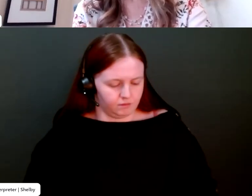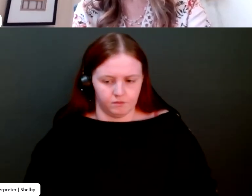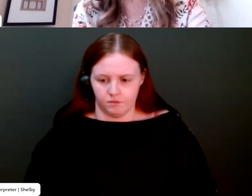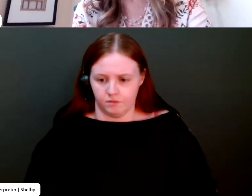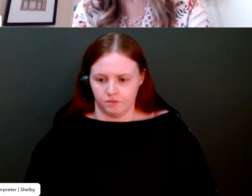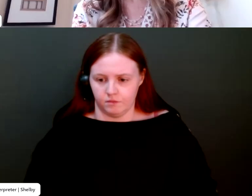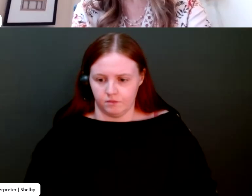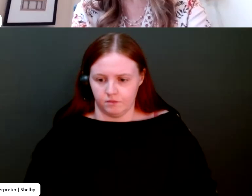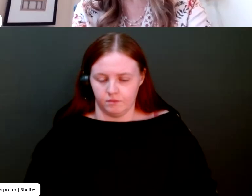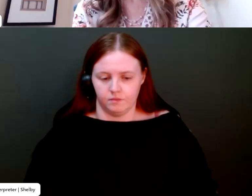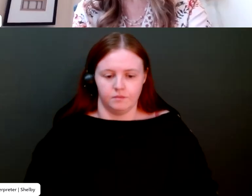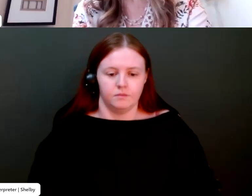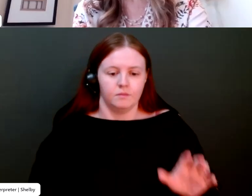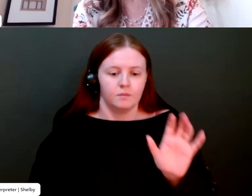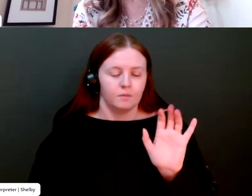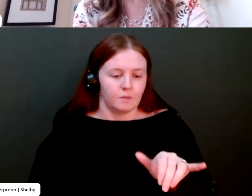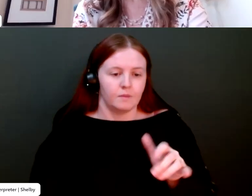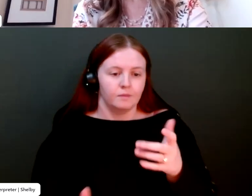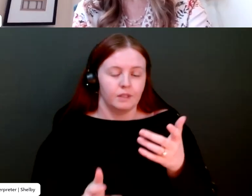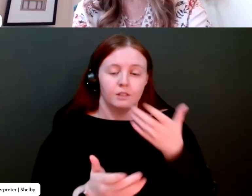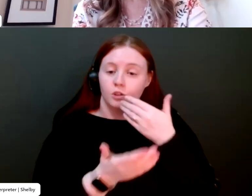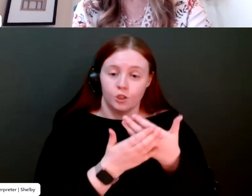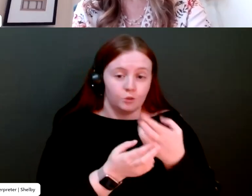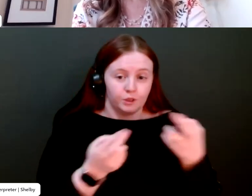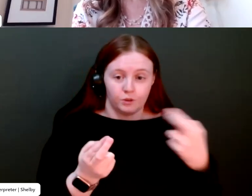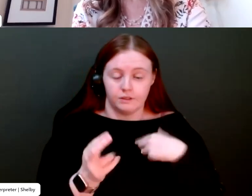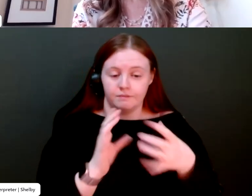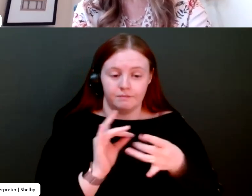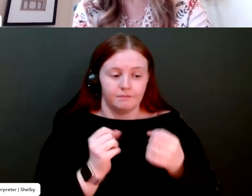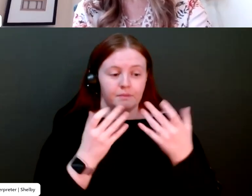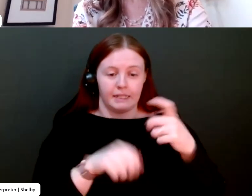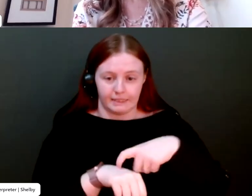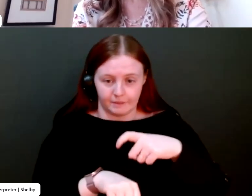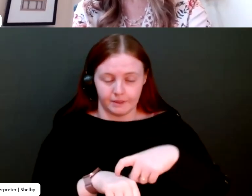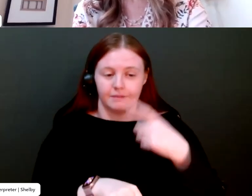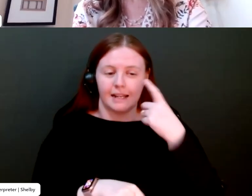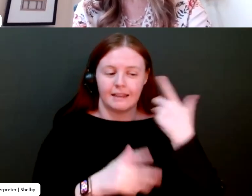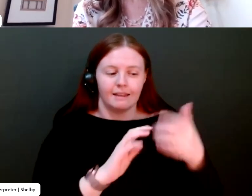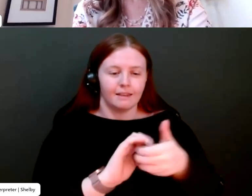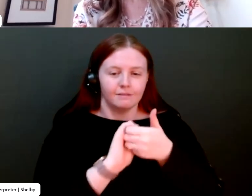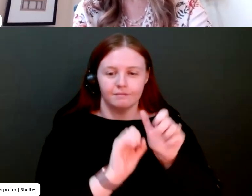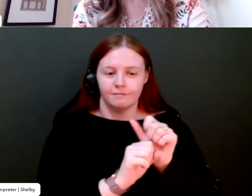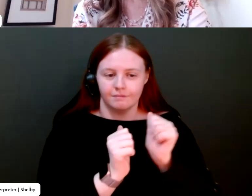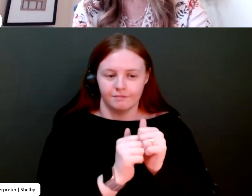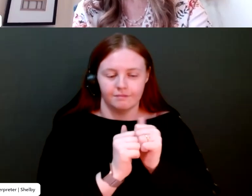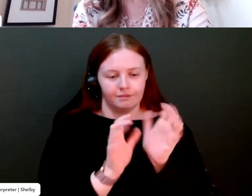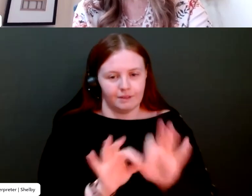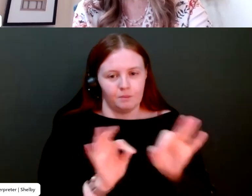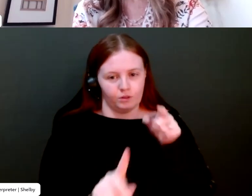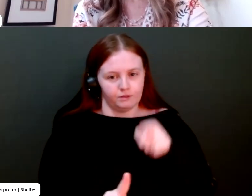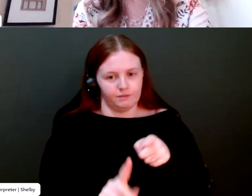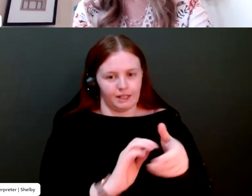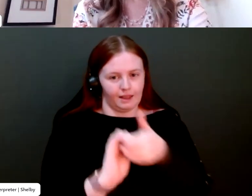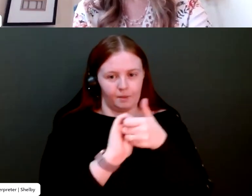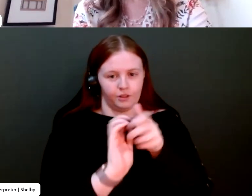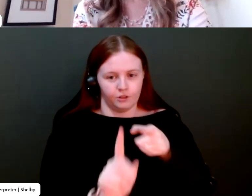say that I've gone through it several times. And I think the collaboration is extremely key here. There